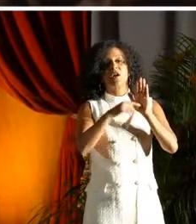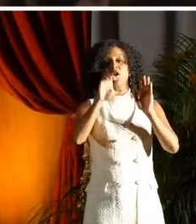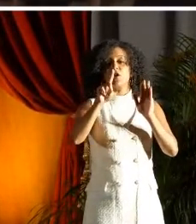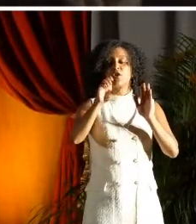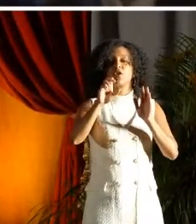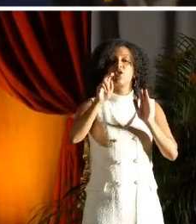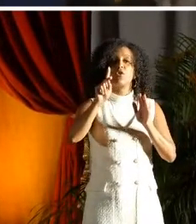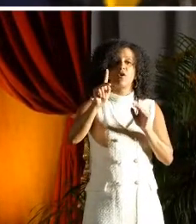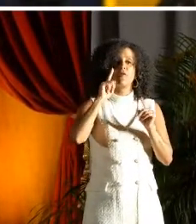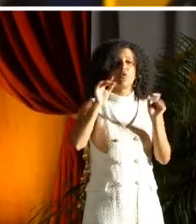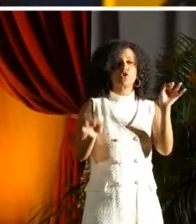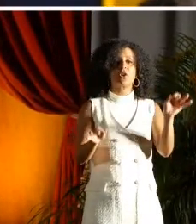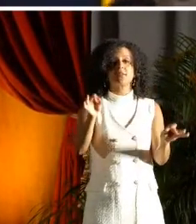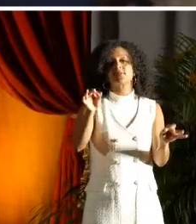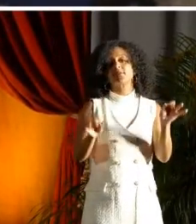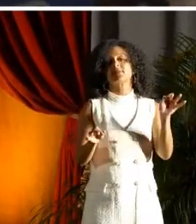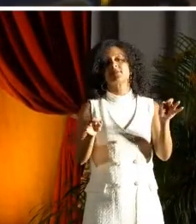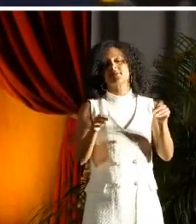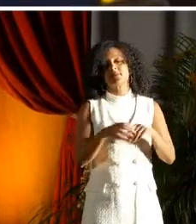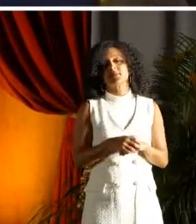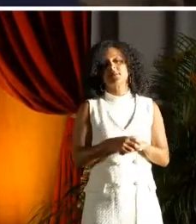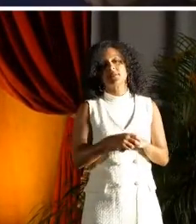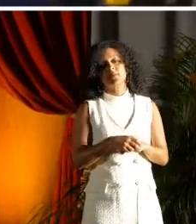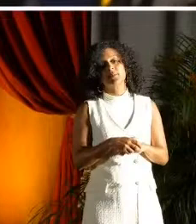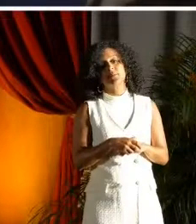Reuben Anderson,